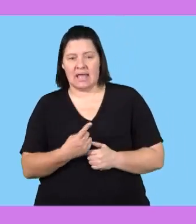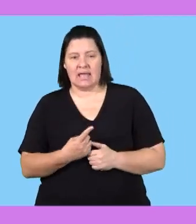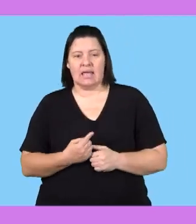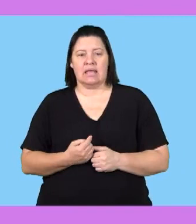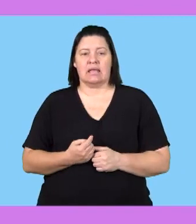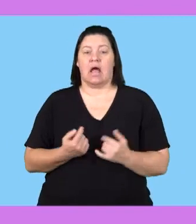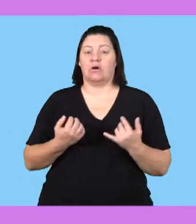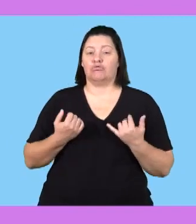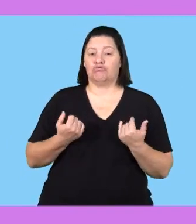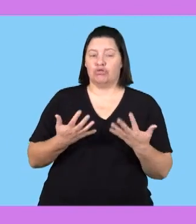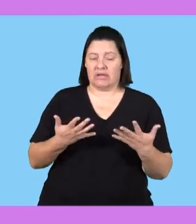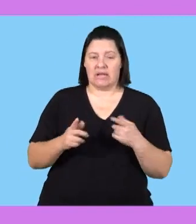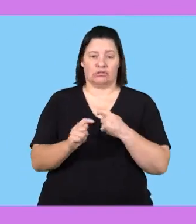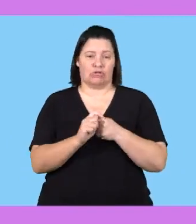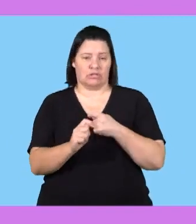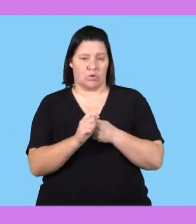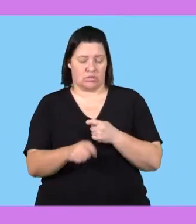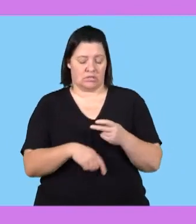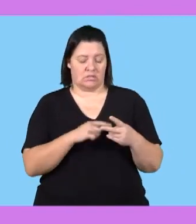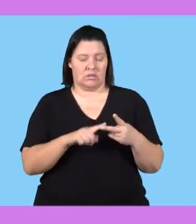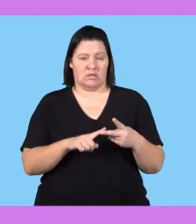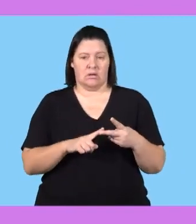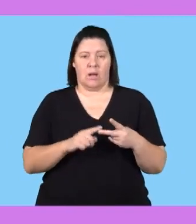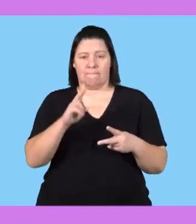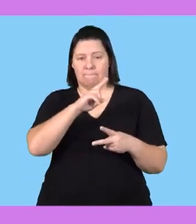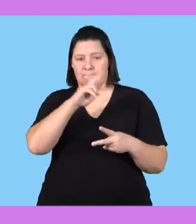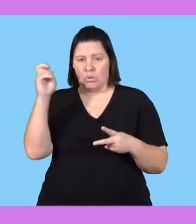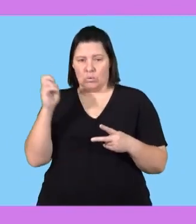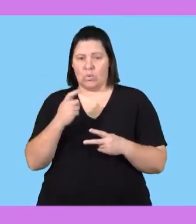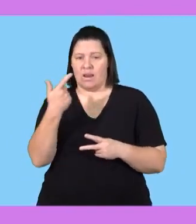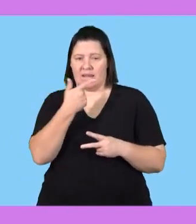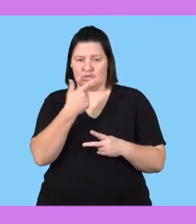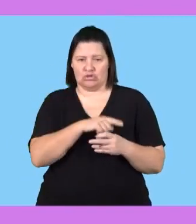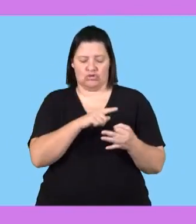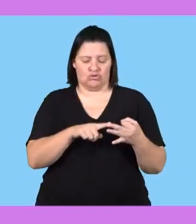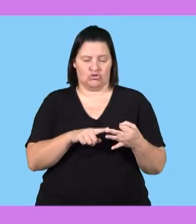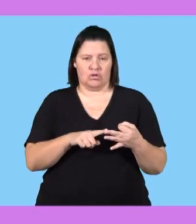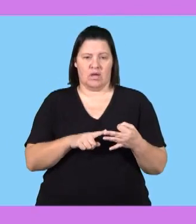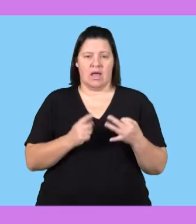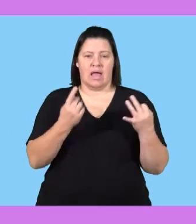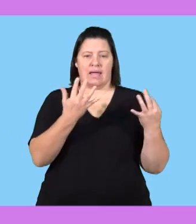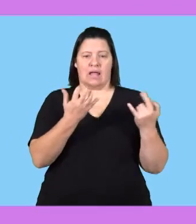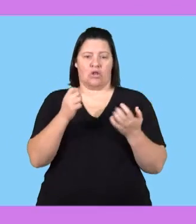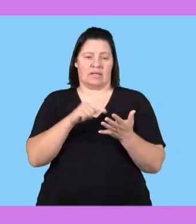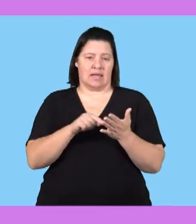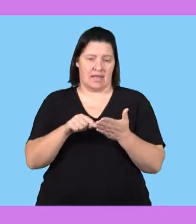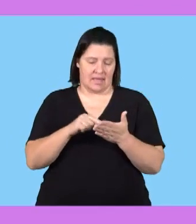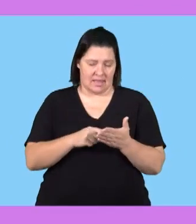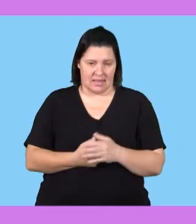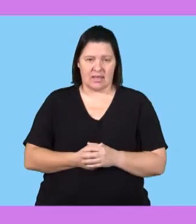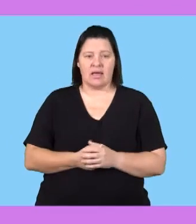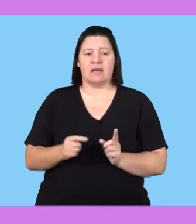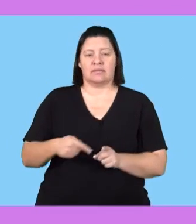So we say the green will represent the transport, the blue will represent the lunch,